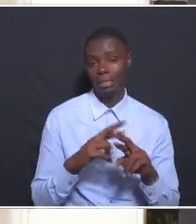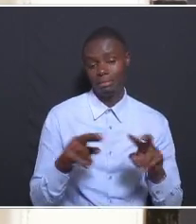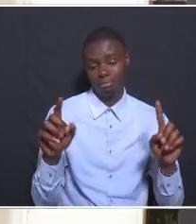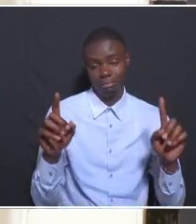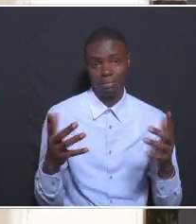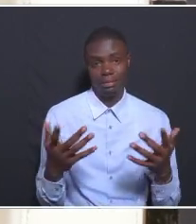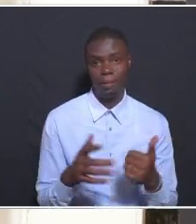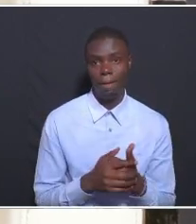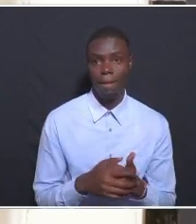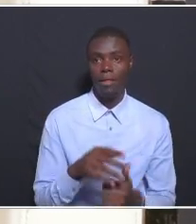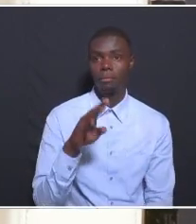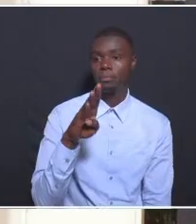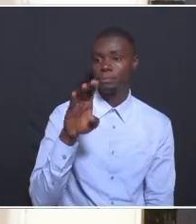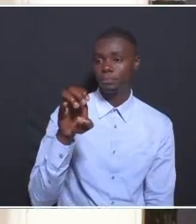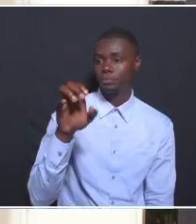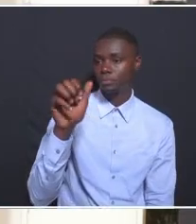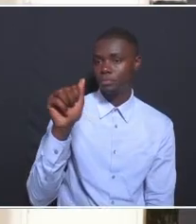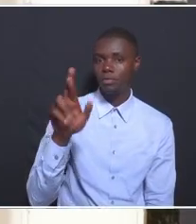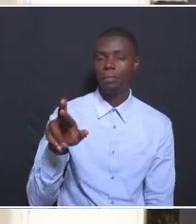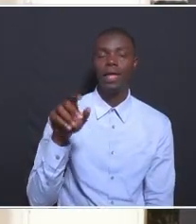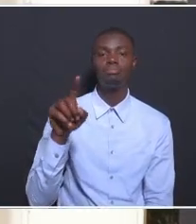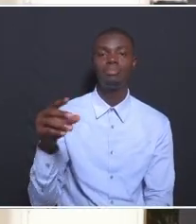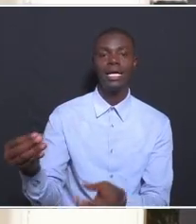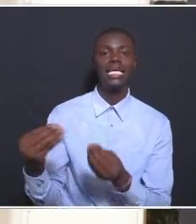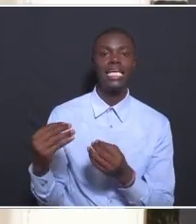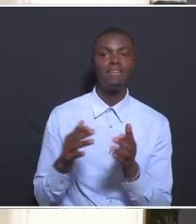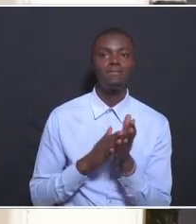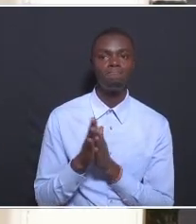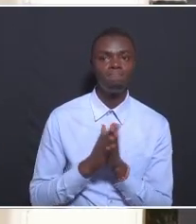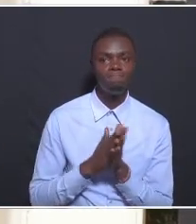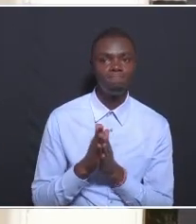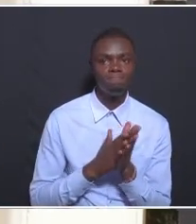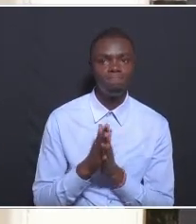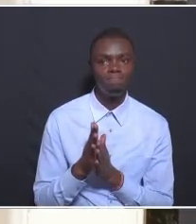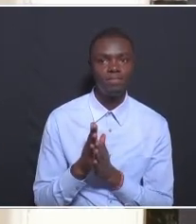Yeah, so The Bear was the inspiration. So we have specific